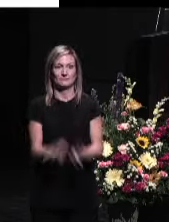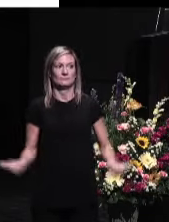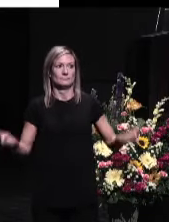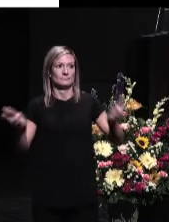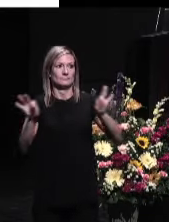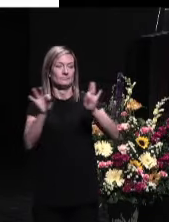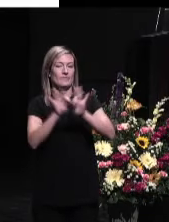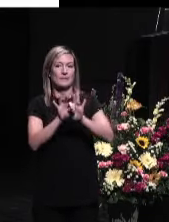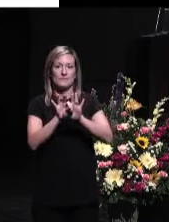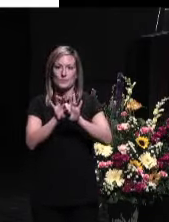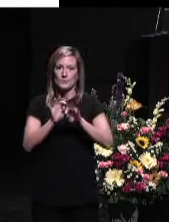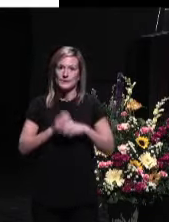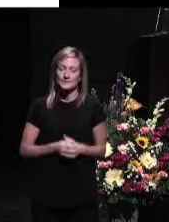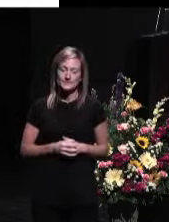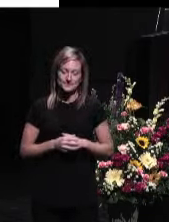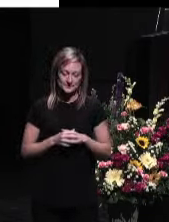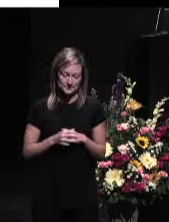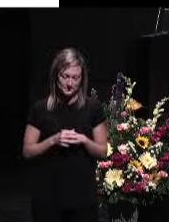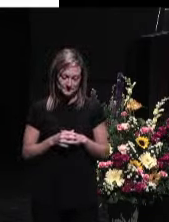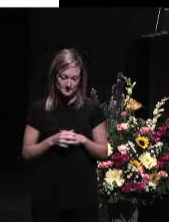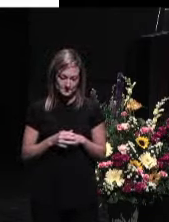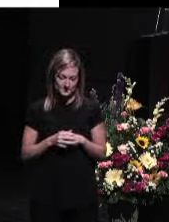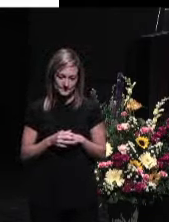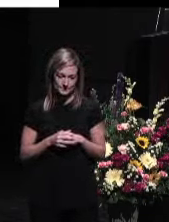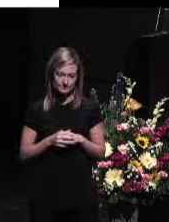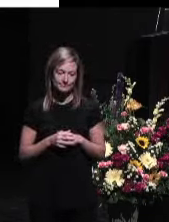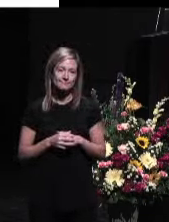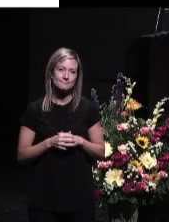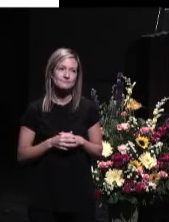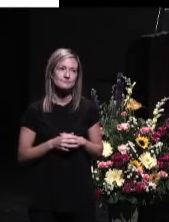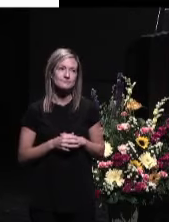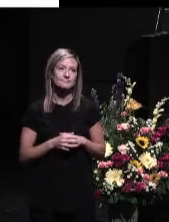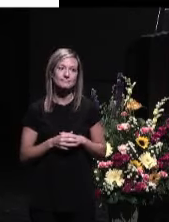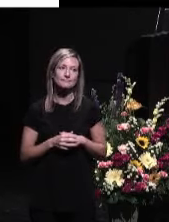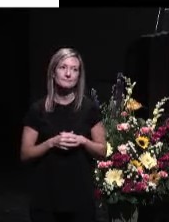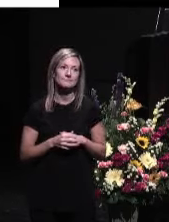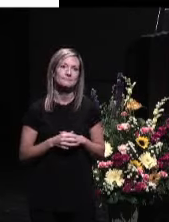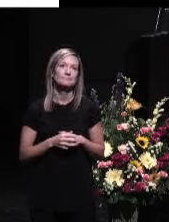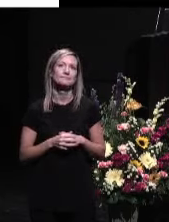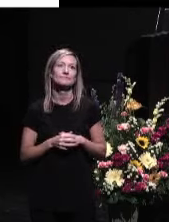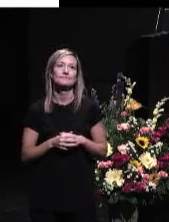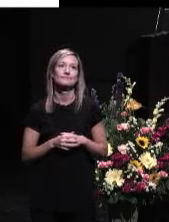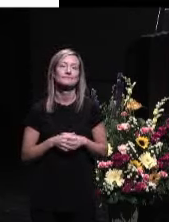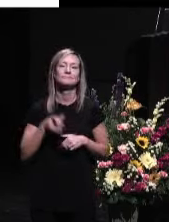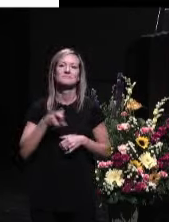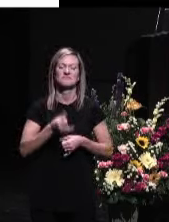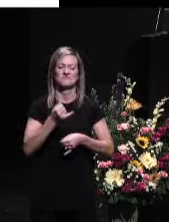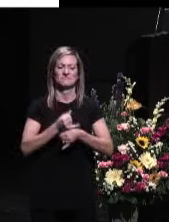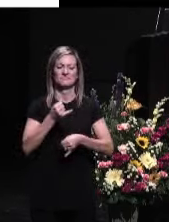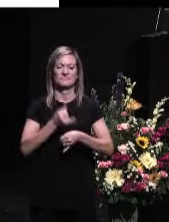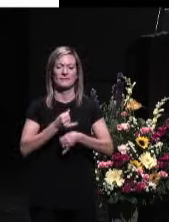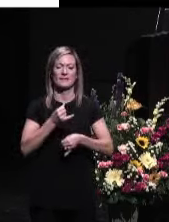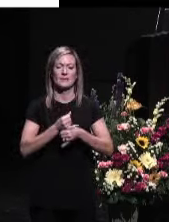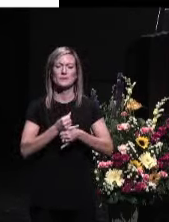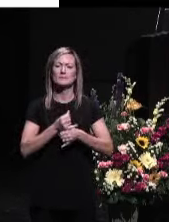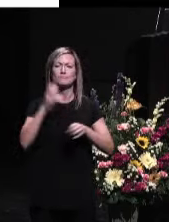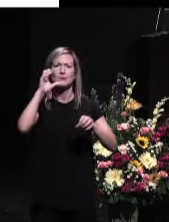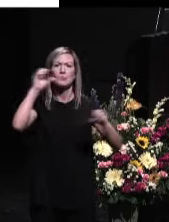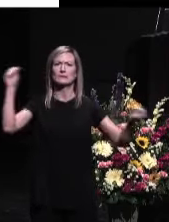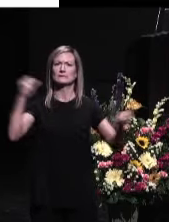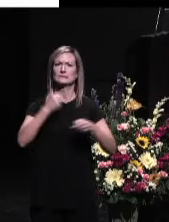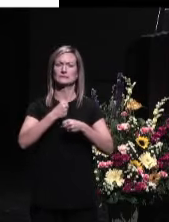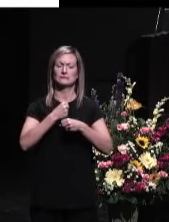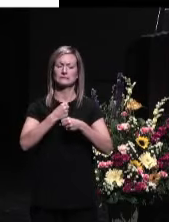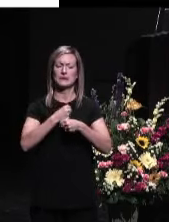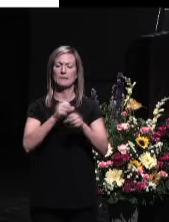There was a president of a of a campus recently. He made a comment. It wasn't this one,